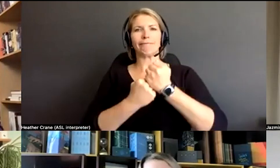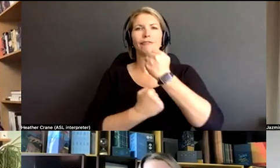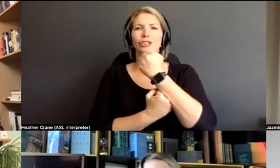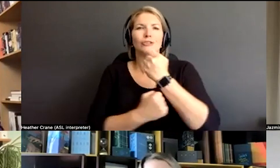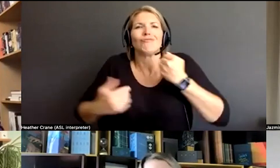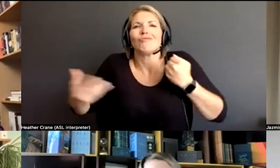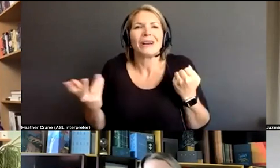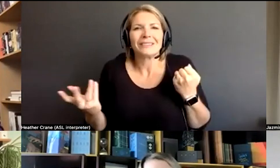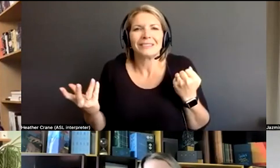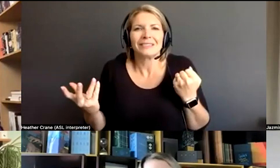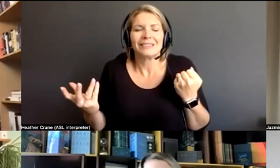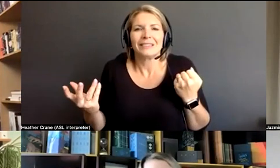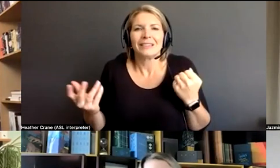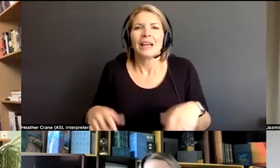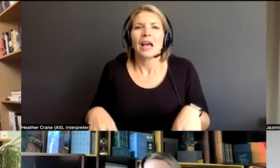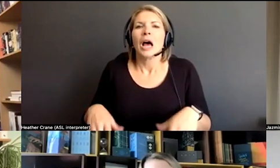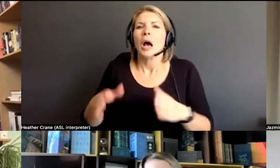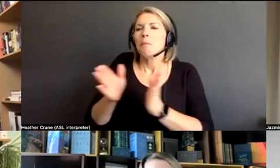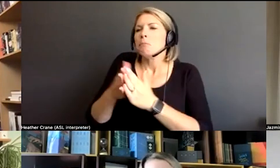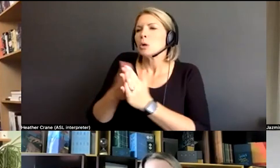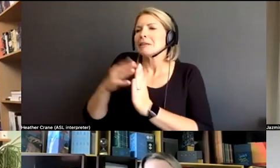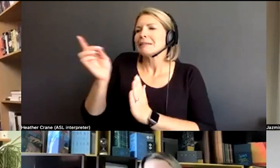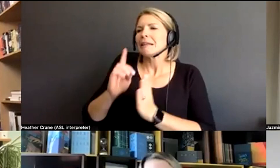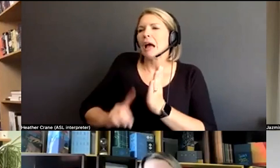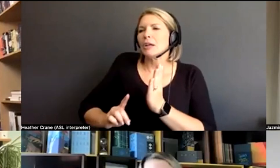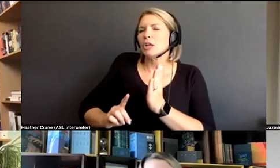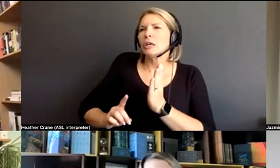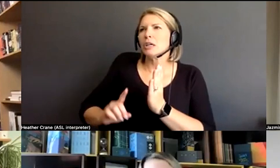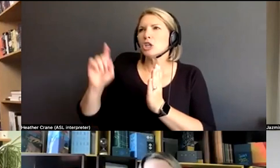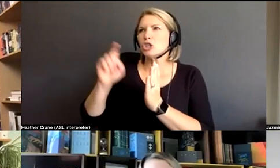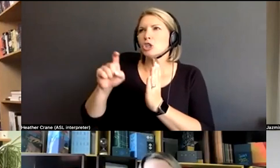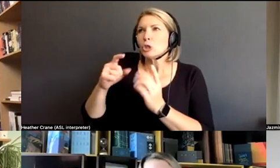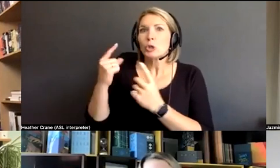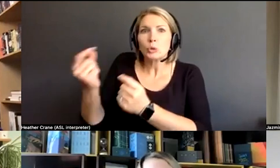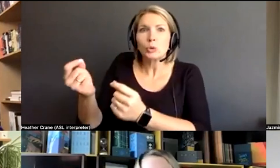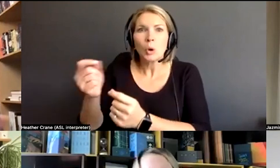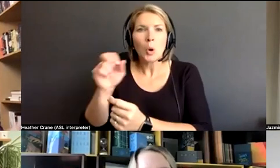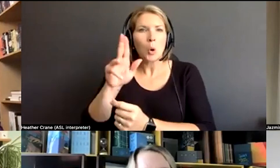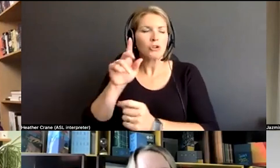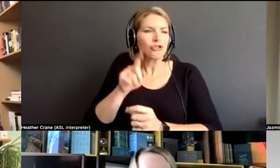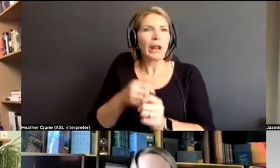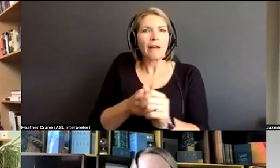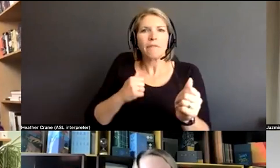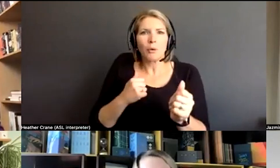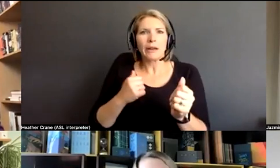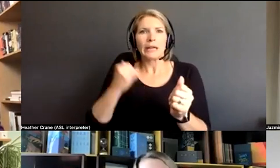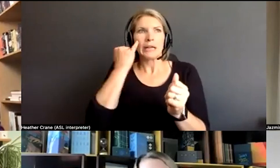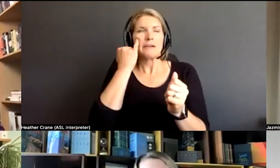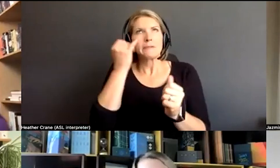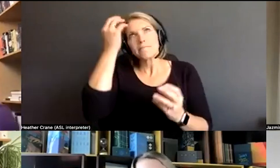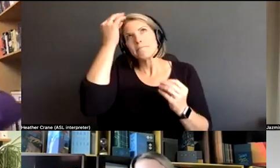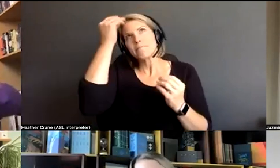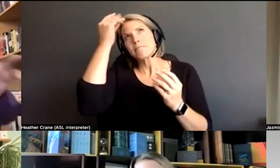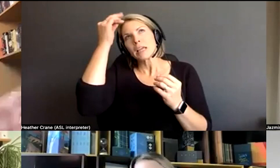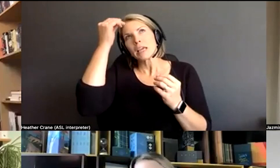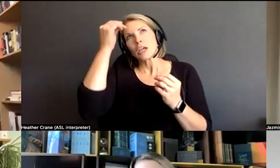a book designer should look for and or try to avoid when designing a cover. I understand that this is going to vary from cover to cover,